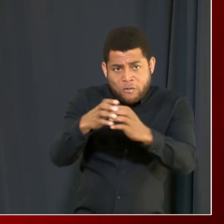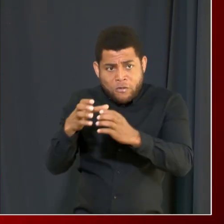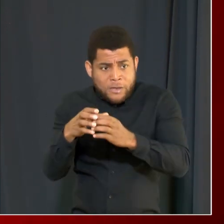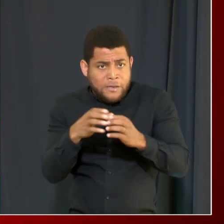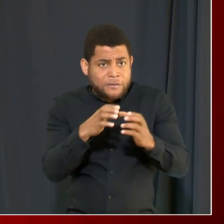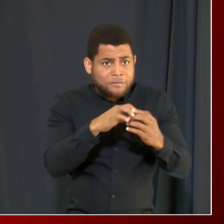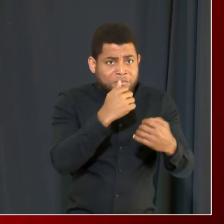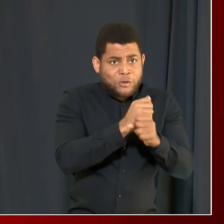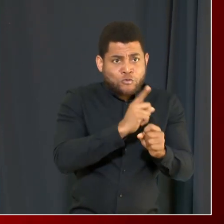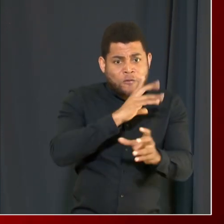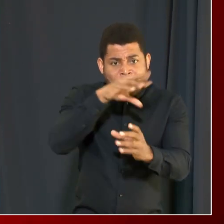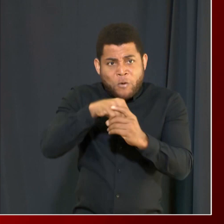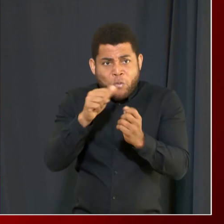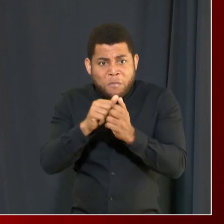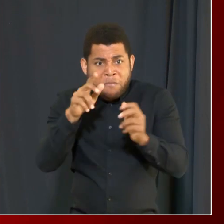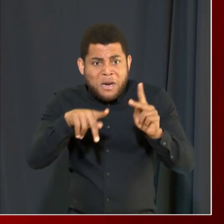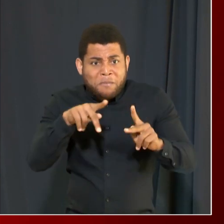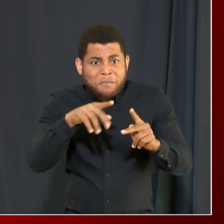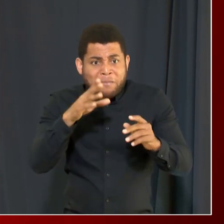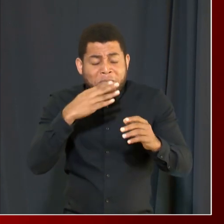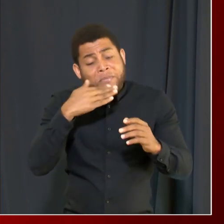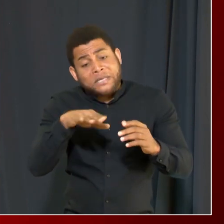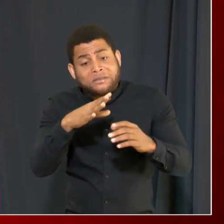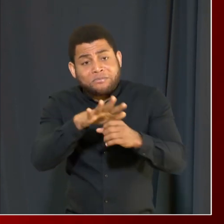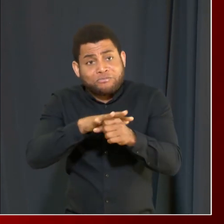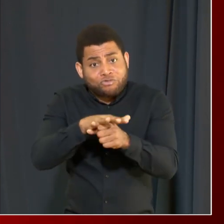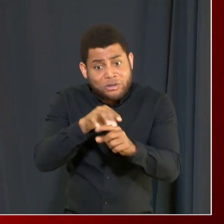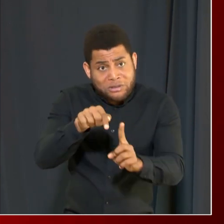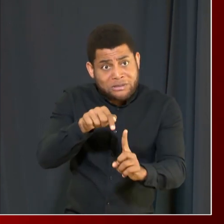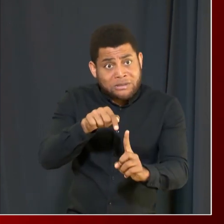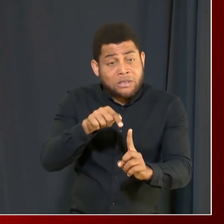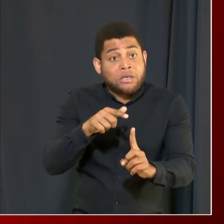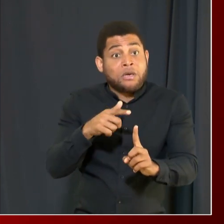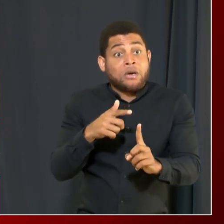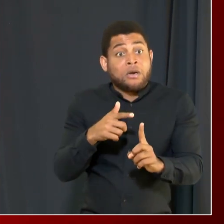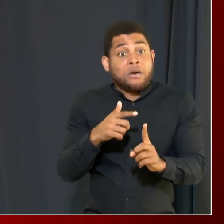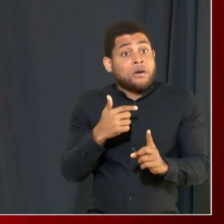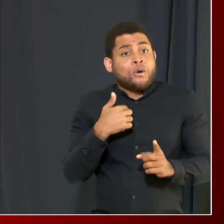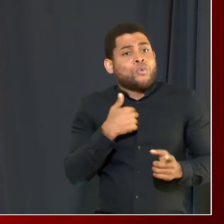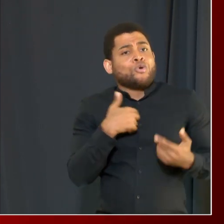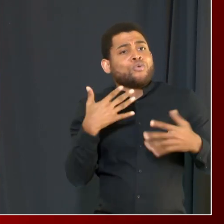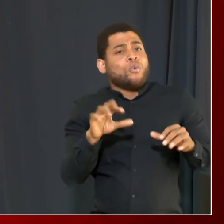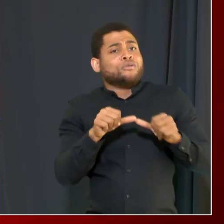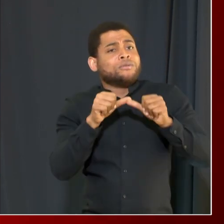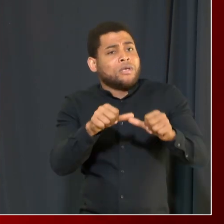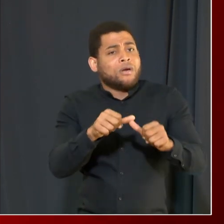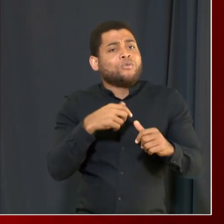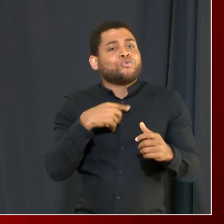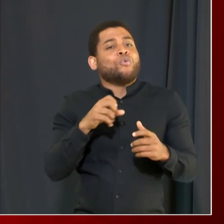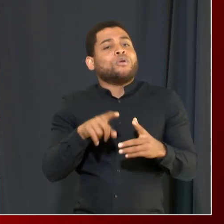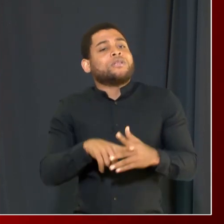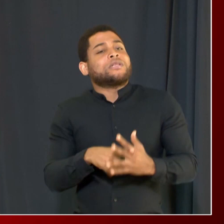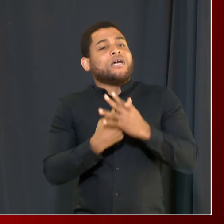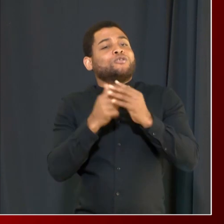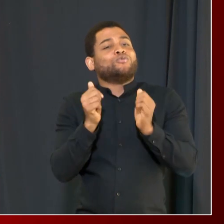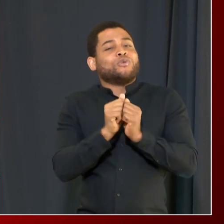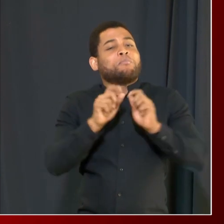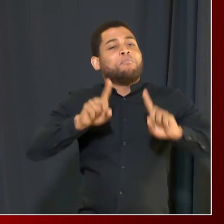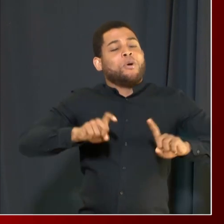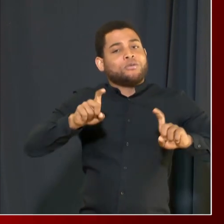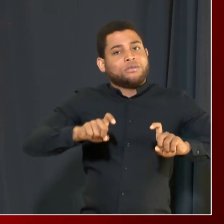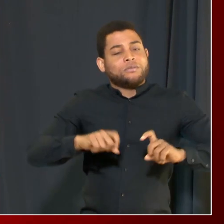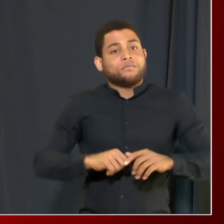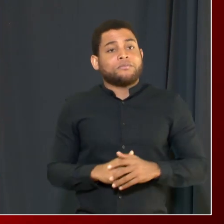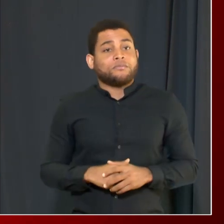don't want them to be involved in to launch this pilot. And then, Mayor, if you can point out to us where you